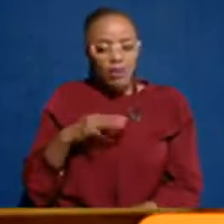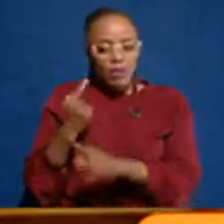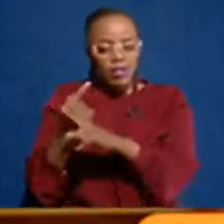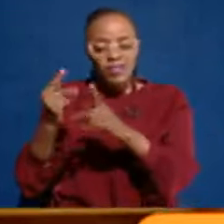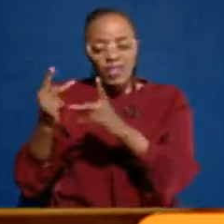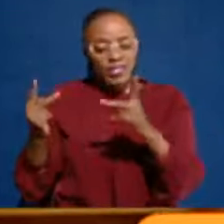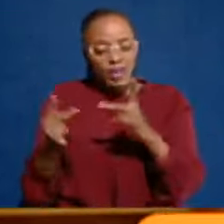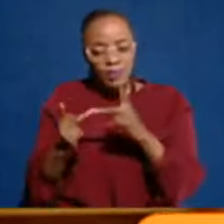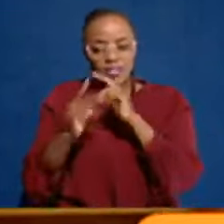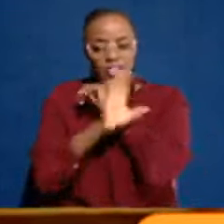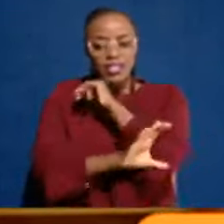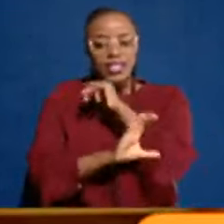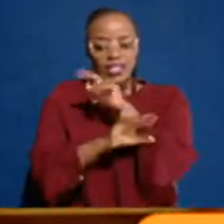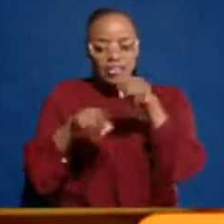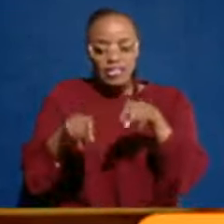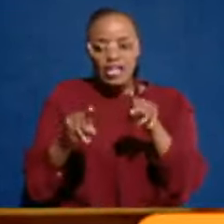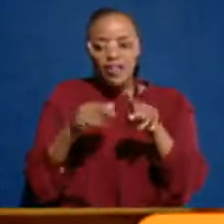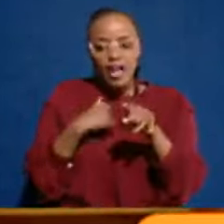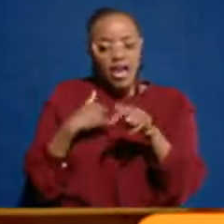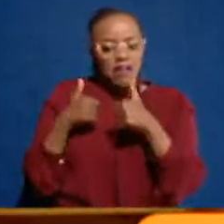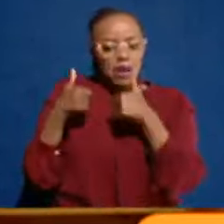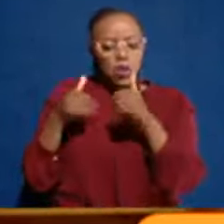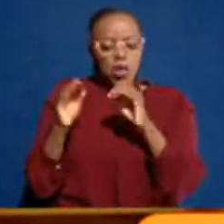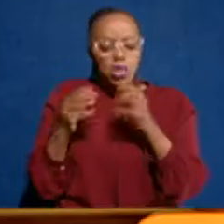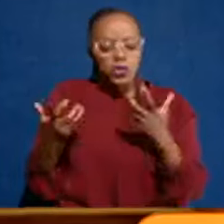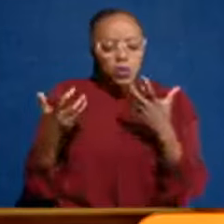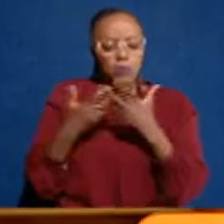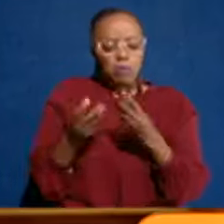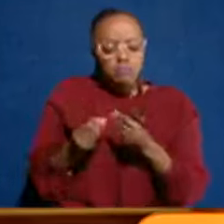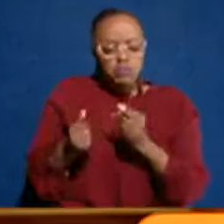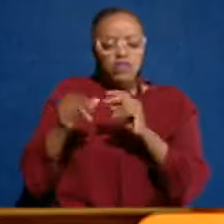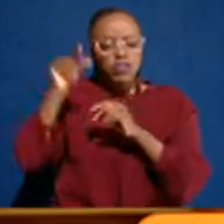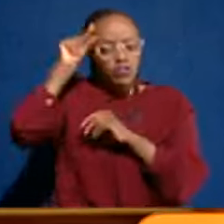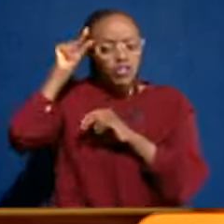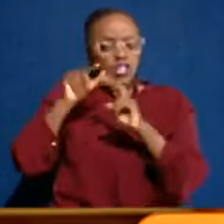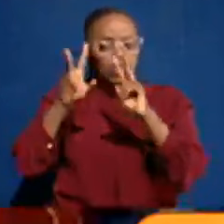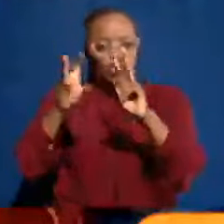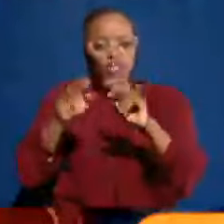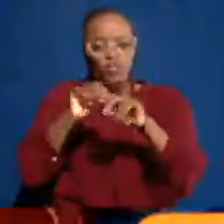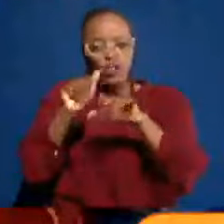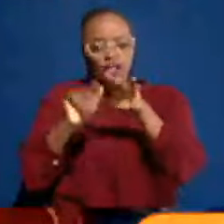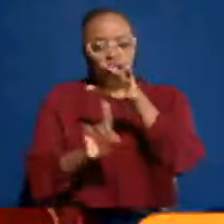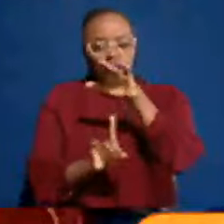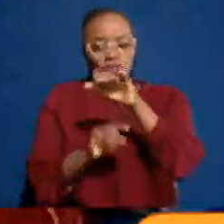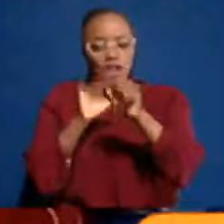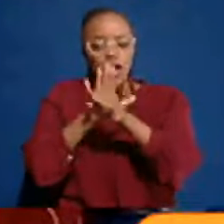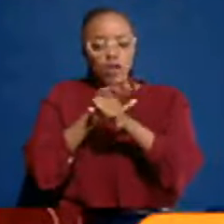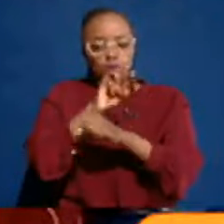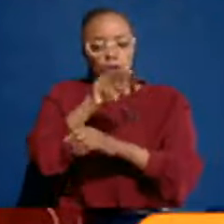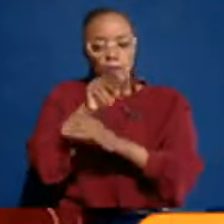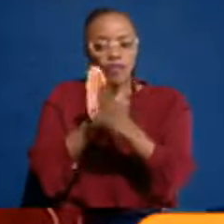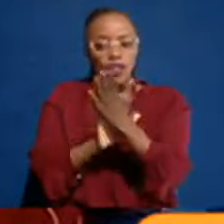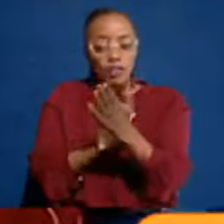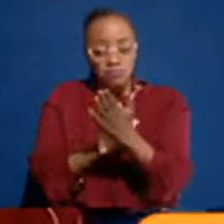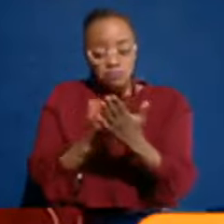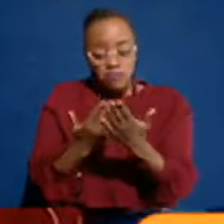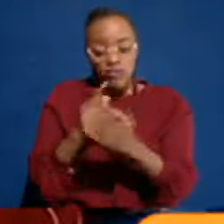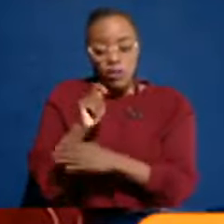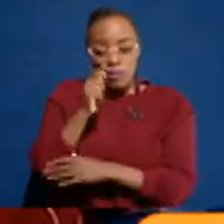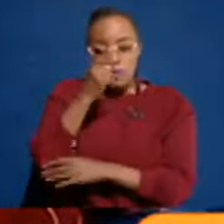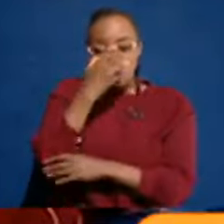country that she may not sit well to address gender issues in that ministry. Wengi wa wabunge wakimpendekezea Rais William